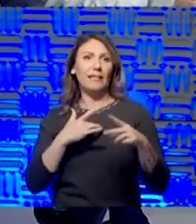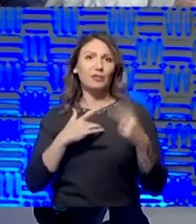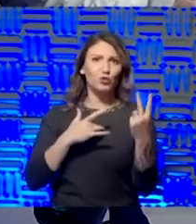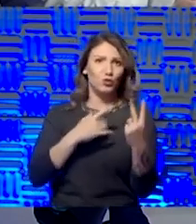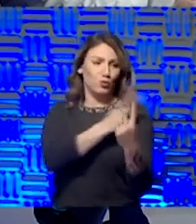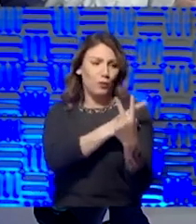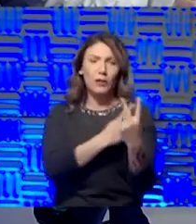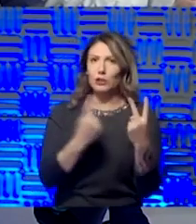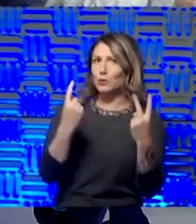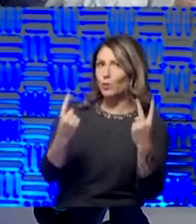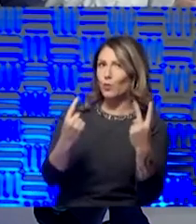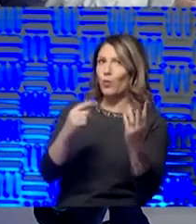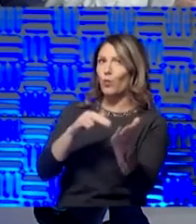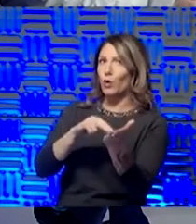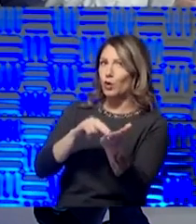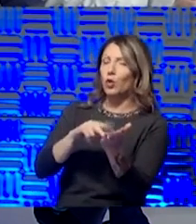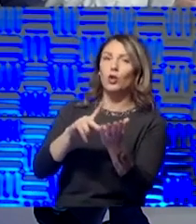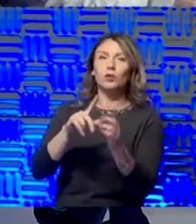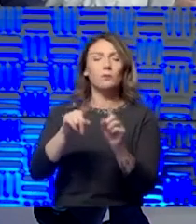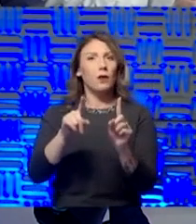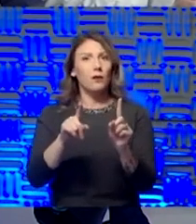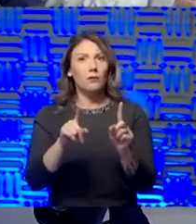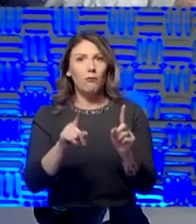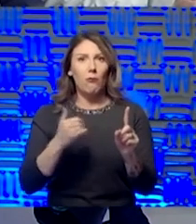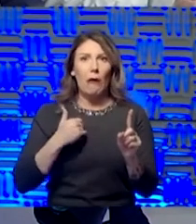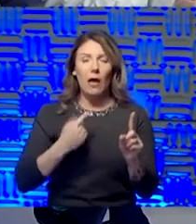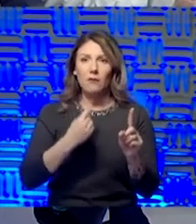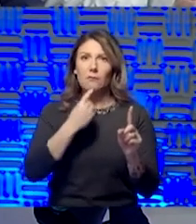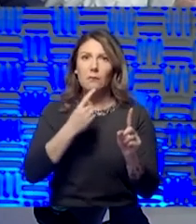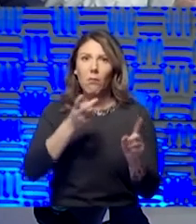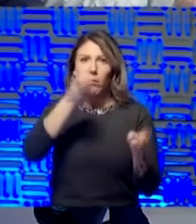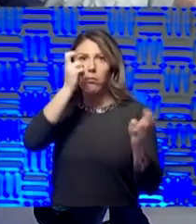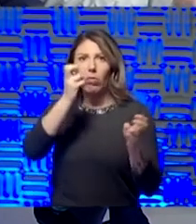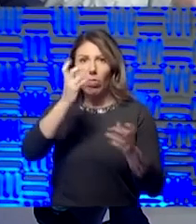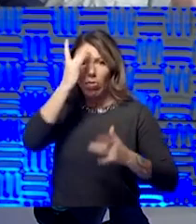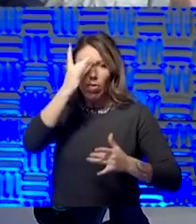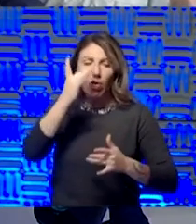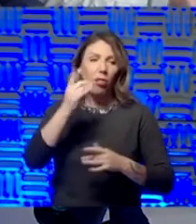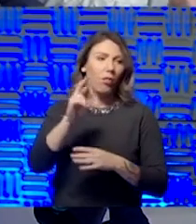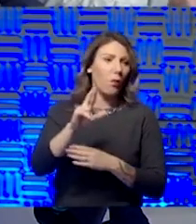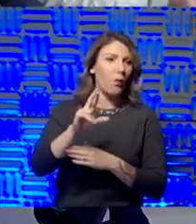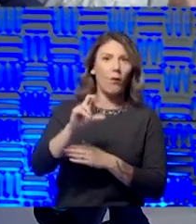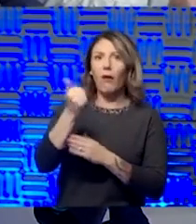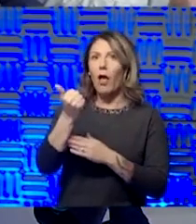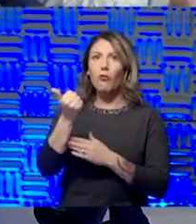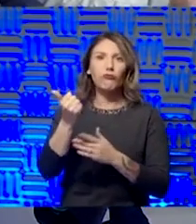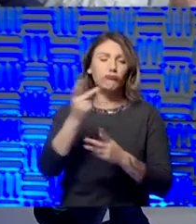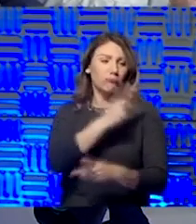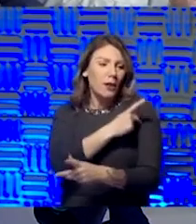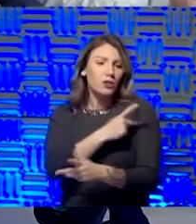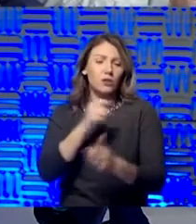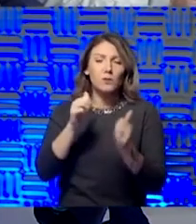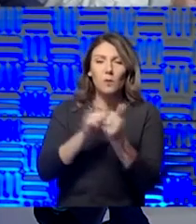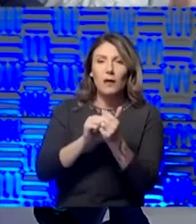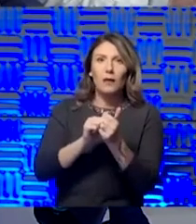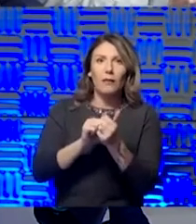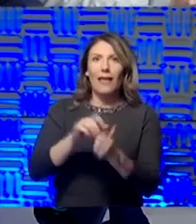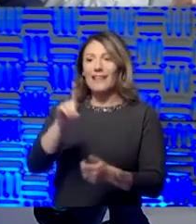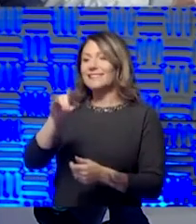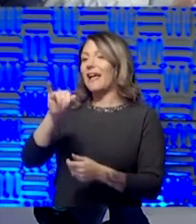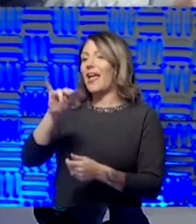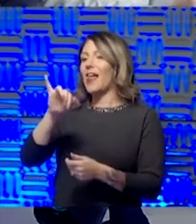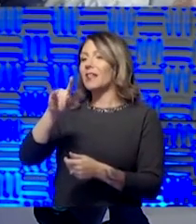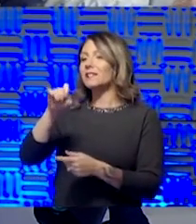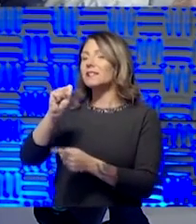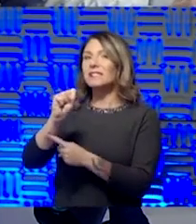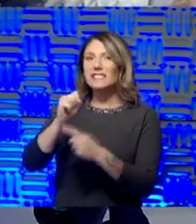critically ill and multiple medication for blood pressure on a dialysis machine, it may even be 1-to-1. But like I said, the lowest